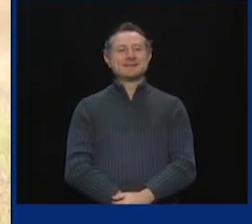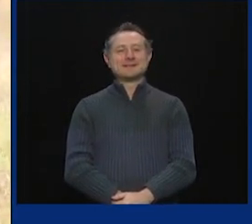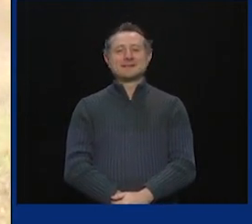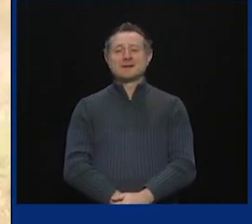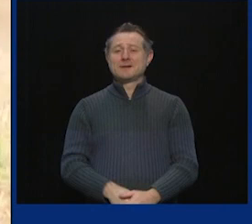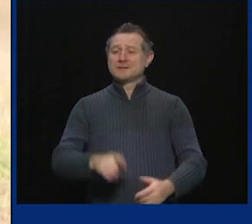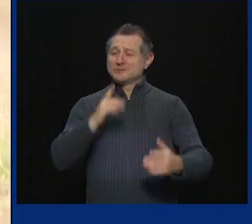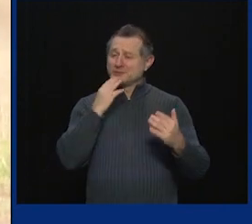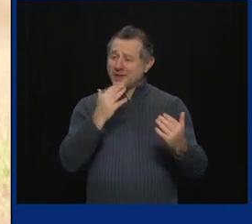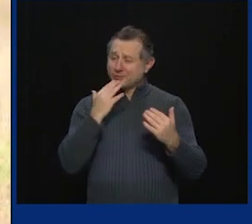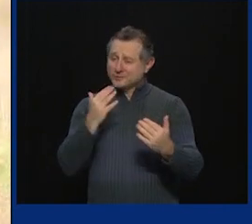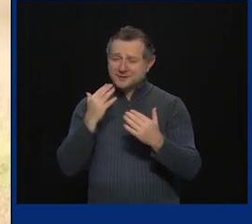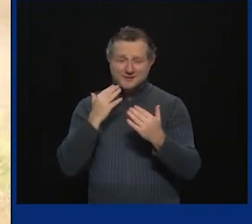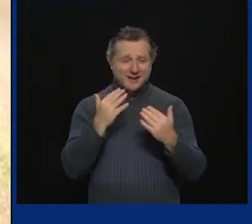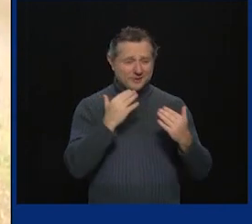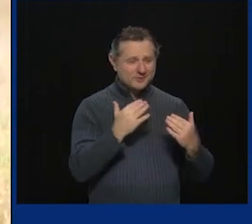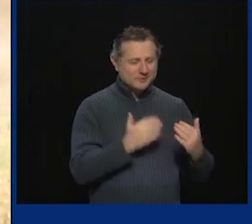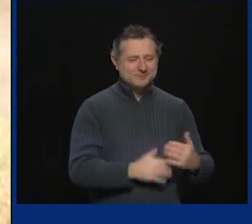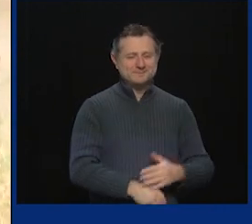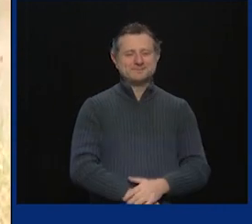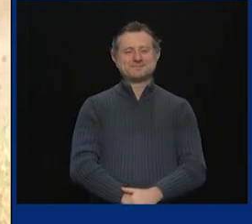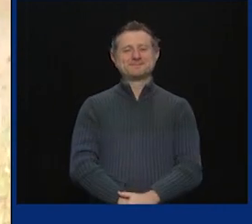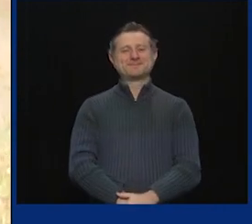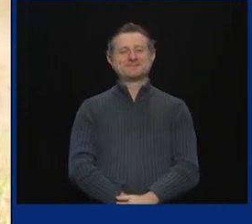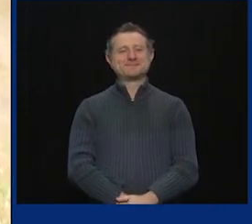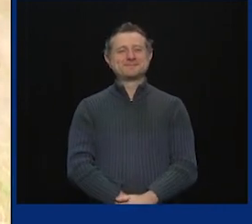Thank you, everyone. Thank you.